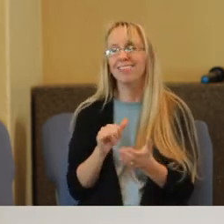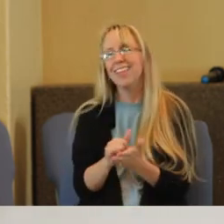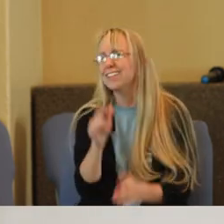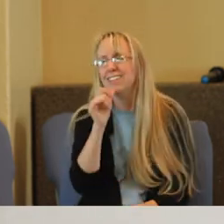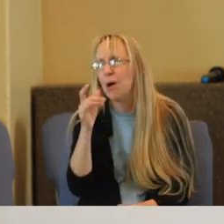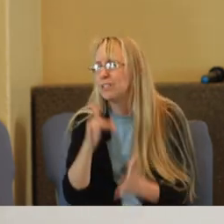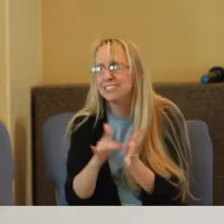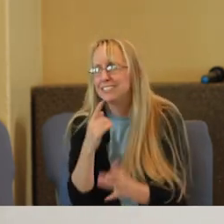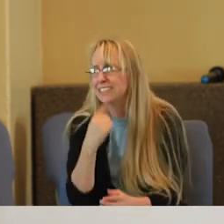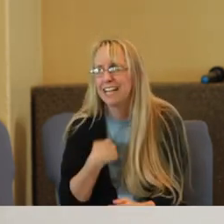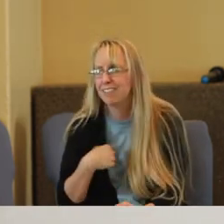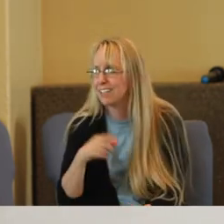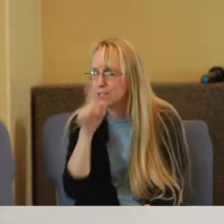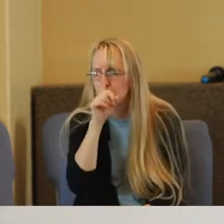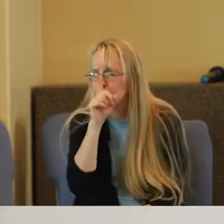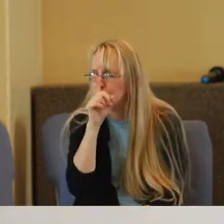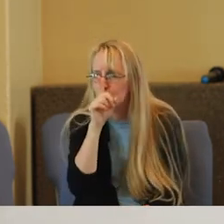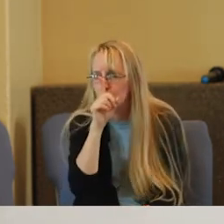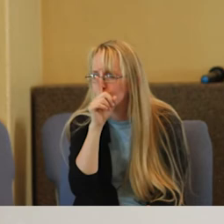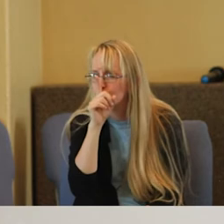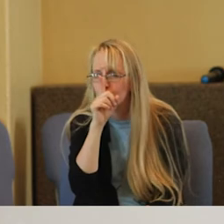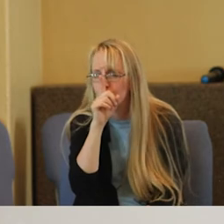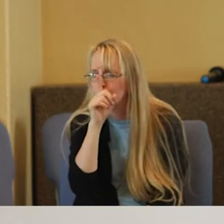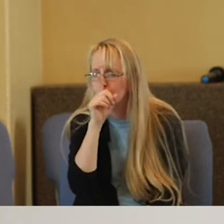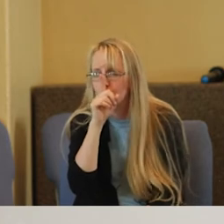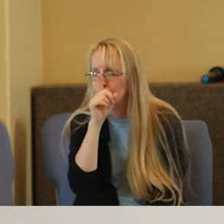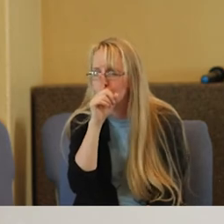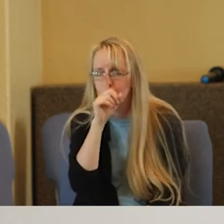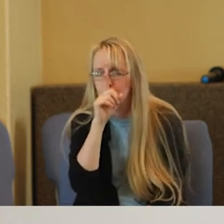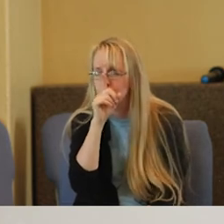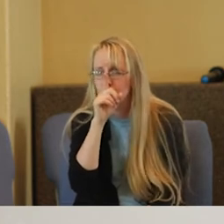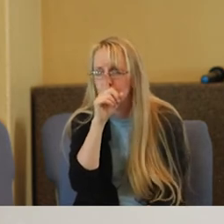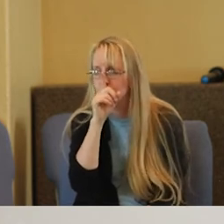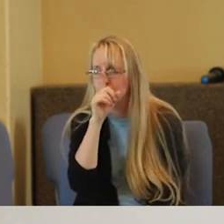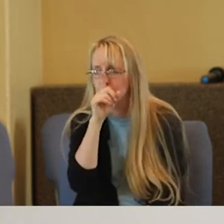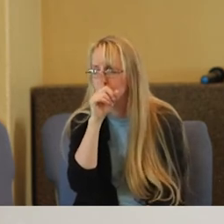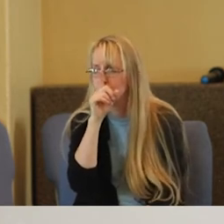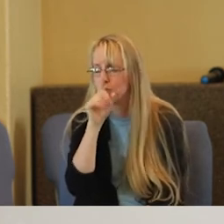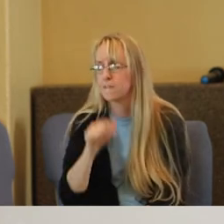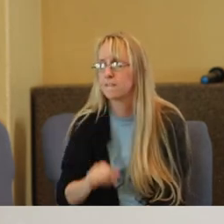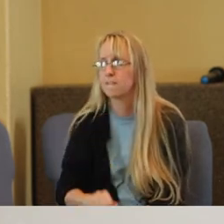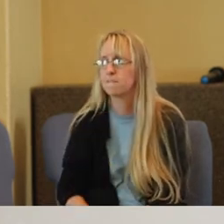is not what Jesus is telling us here.